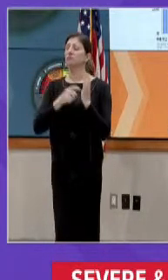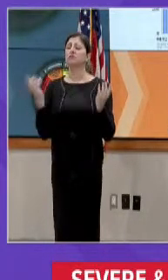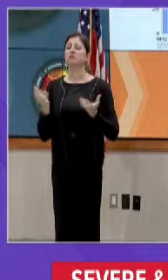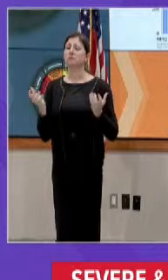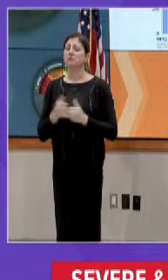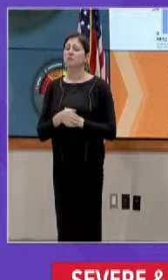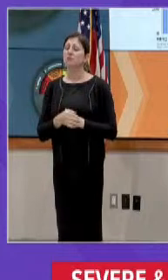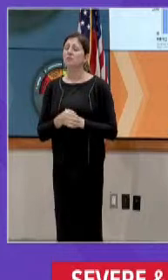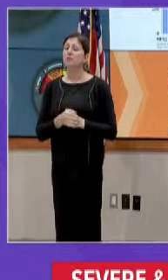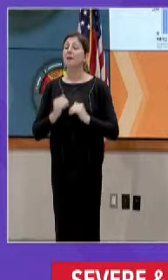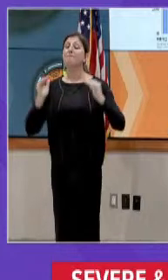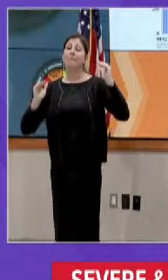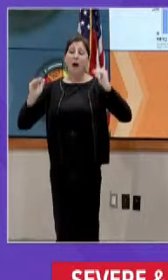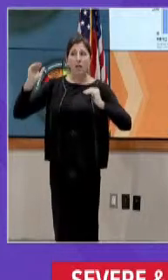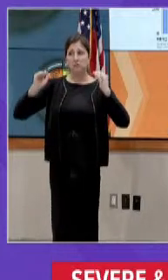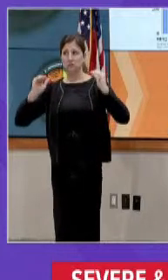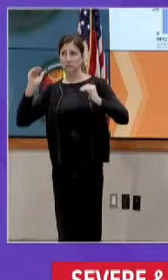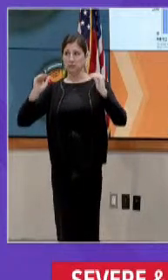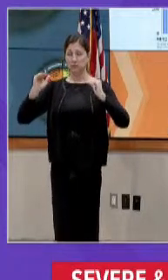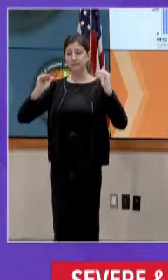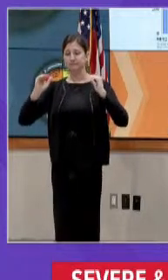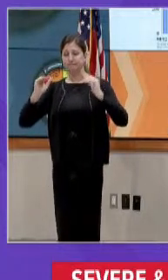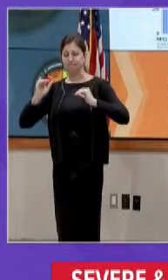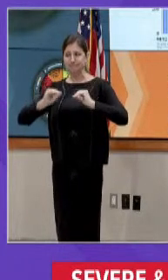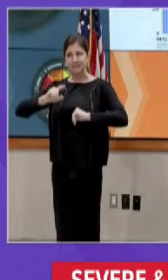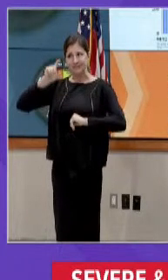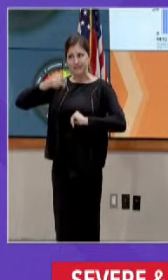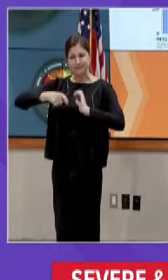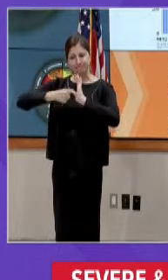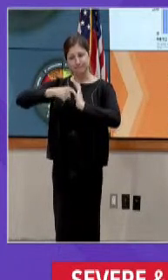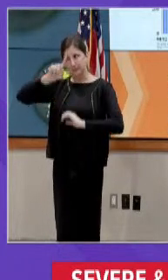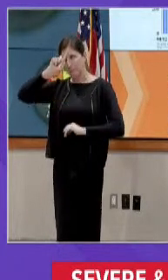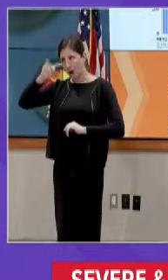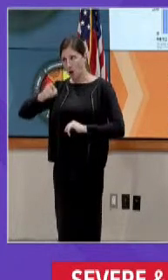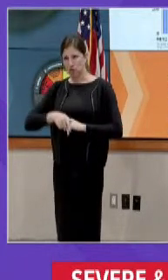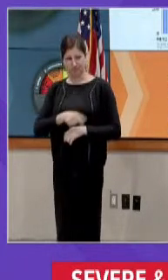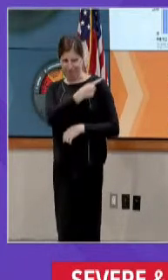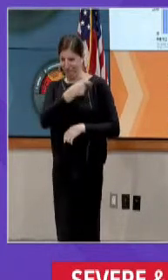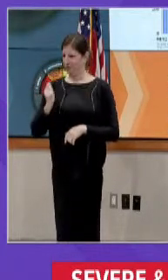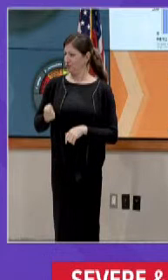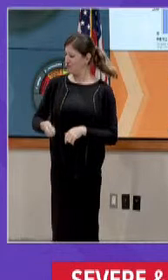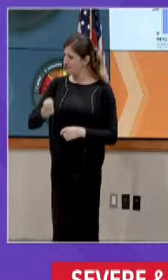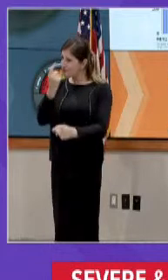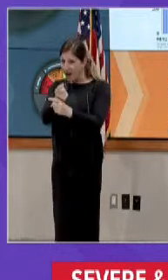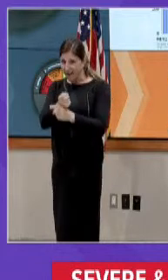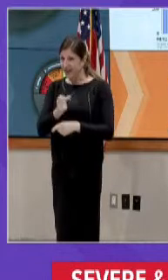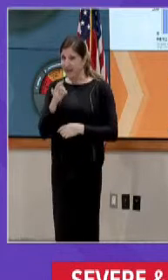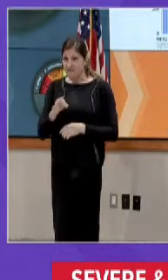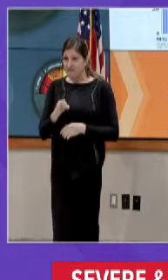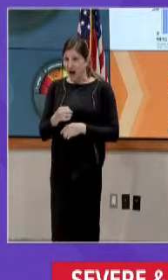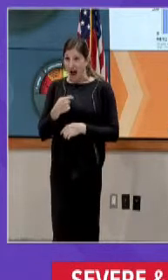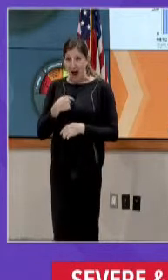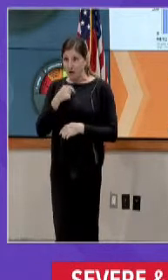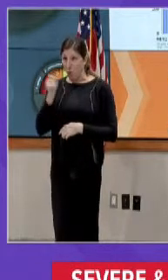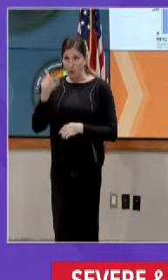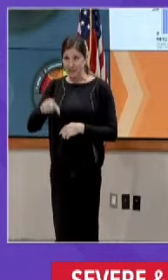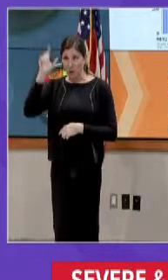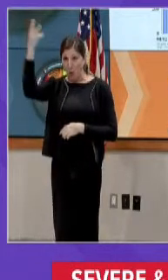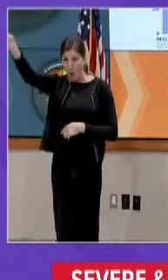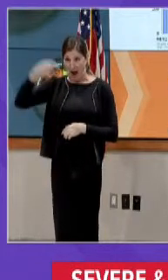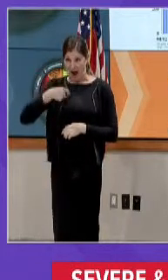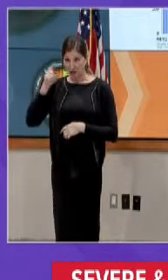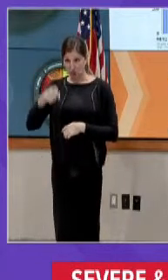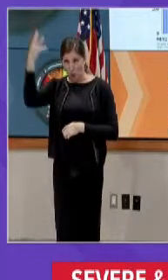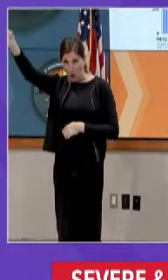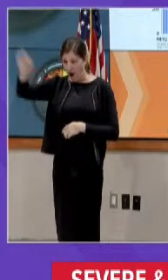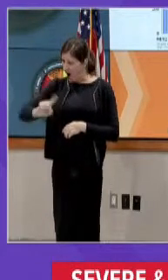is that there is a balance. We need to be smart. And the judge is absolutely right. If you do not need to go out, do not go out.